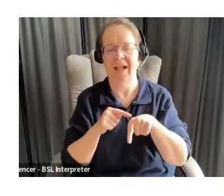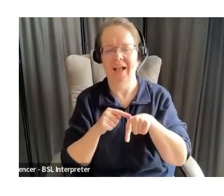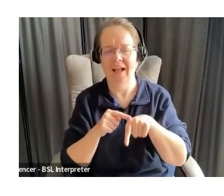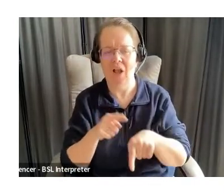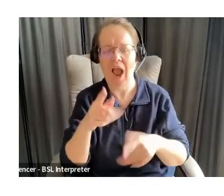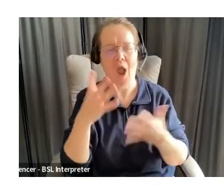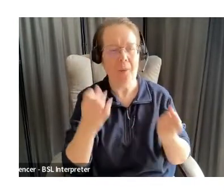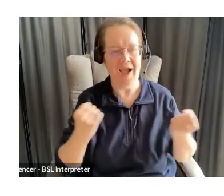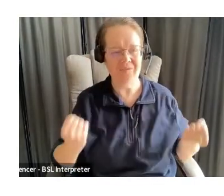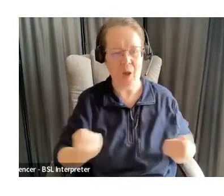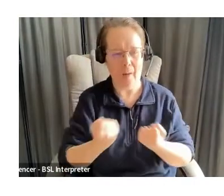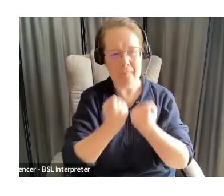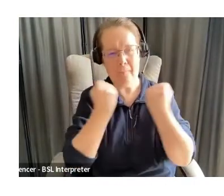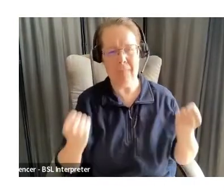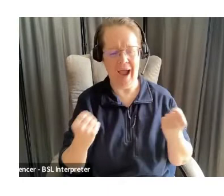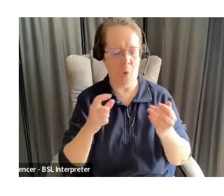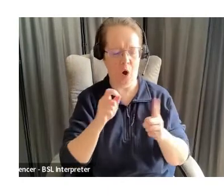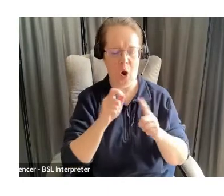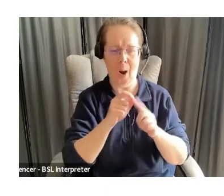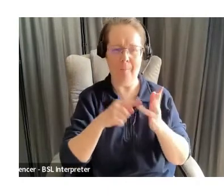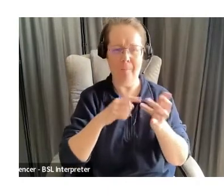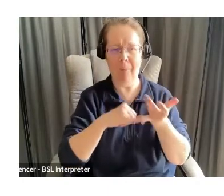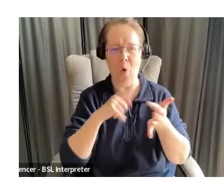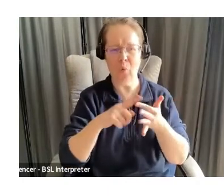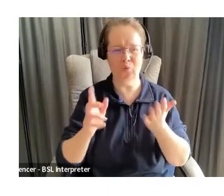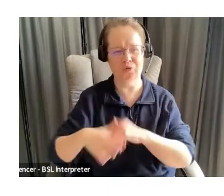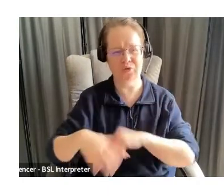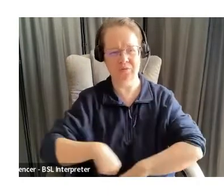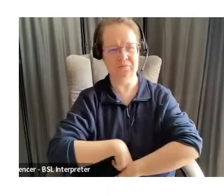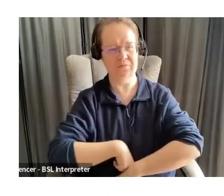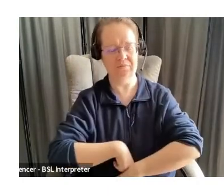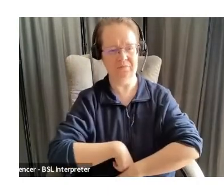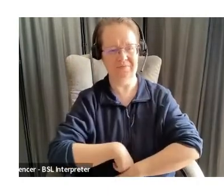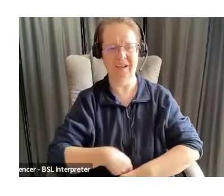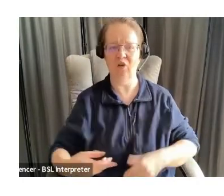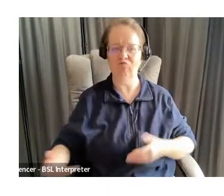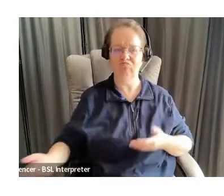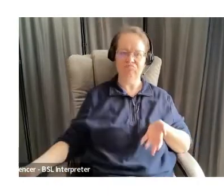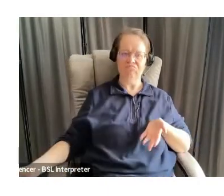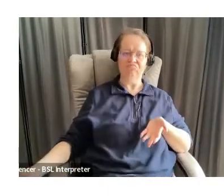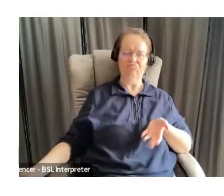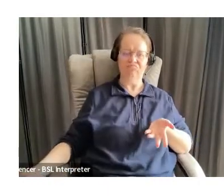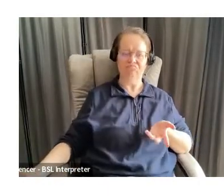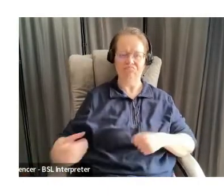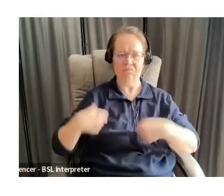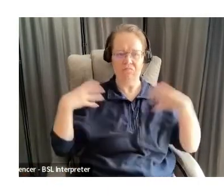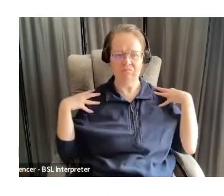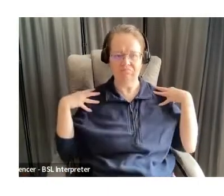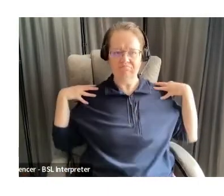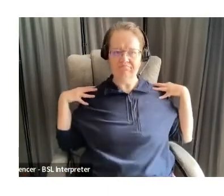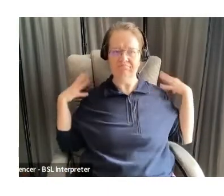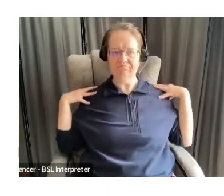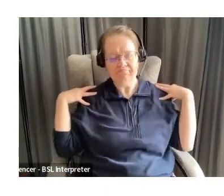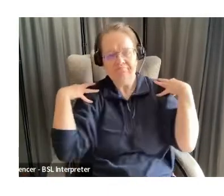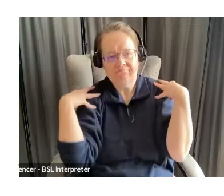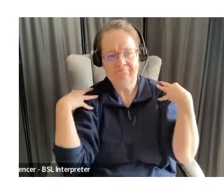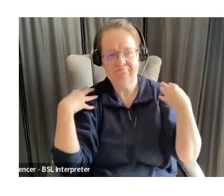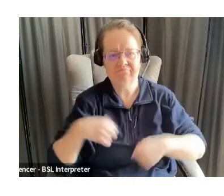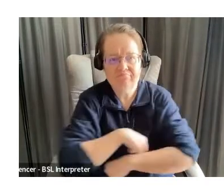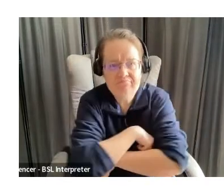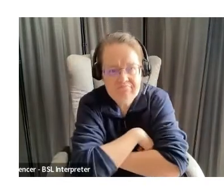powerful pose that you get into? Is it a straight back? Is it, shoulders back? What is it? Maybe